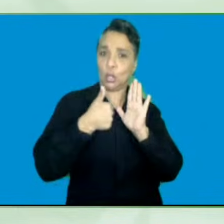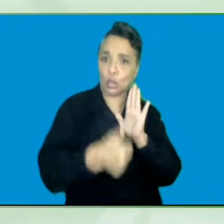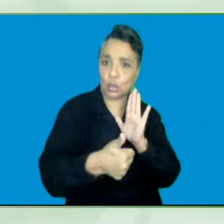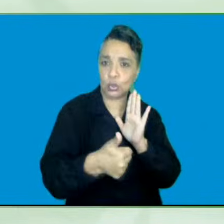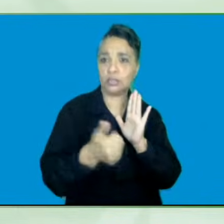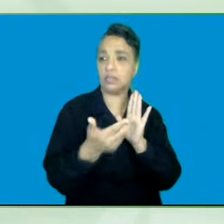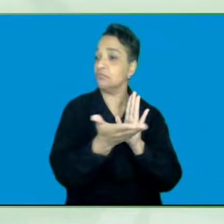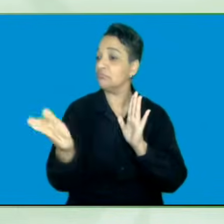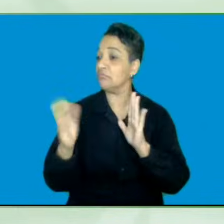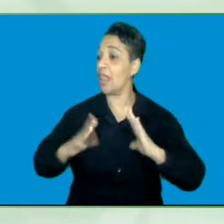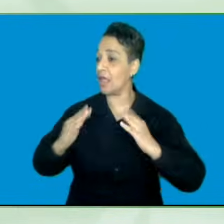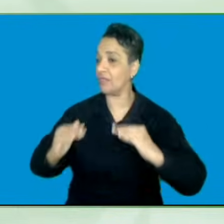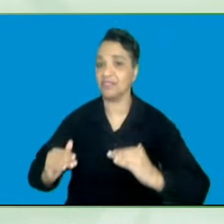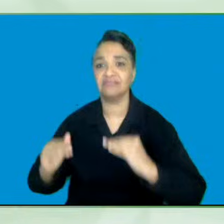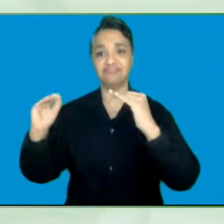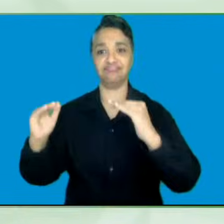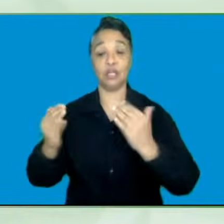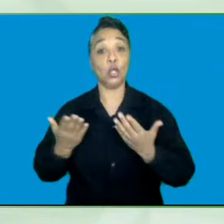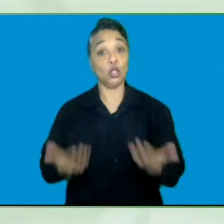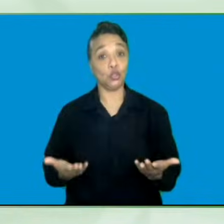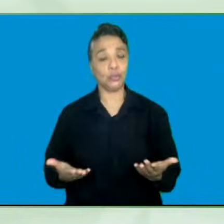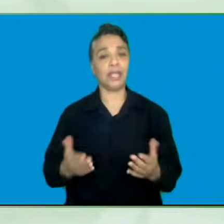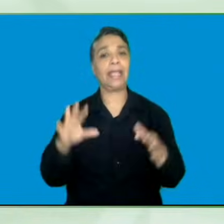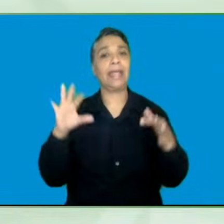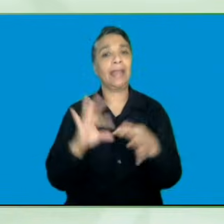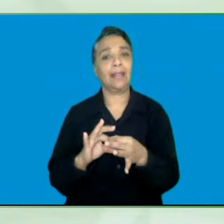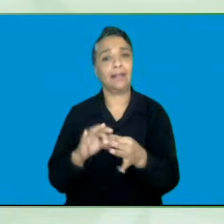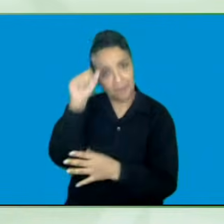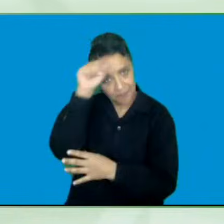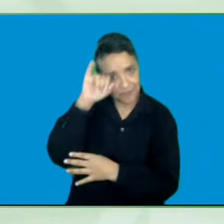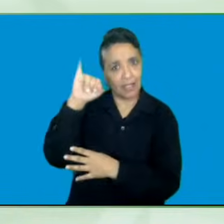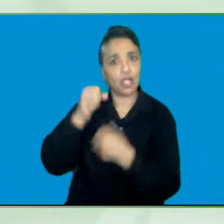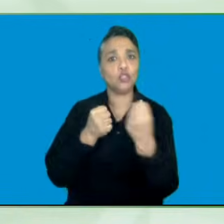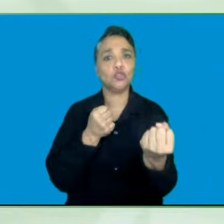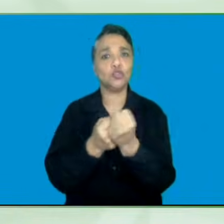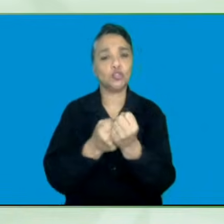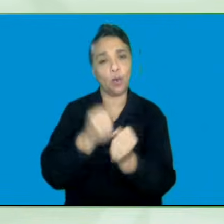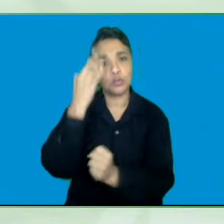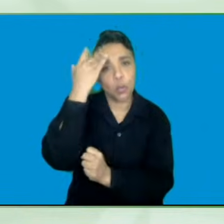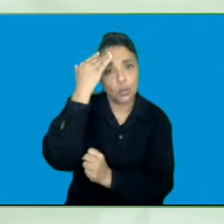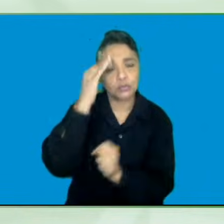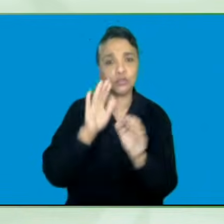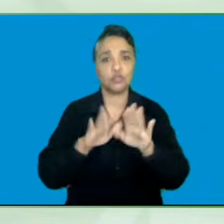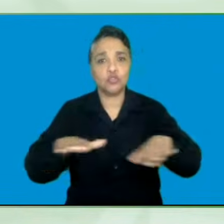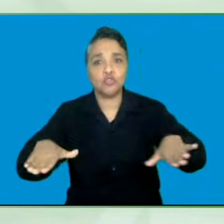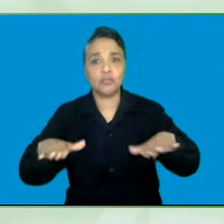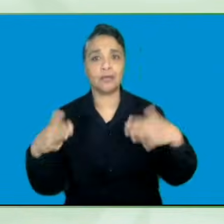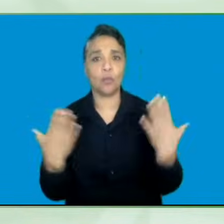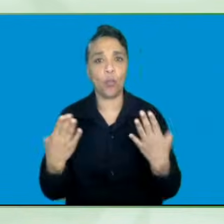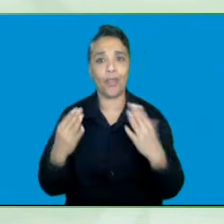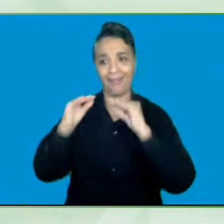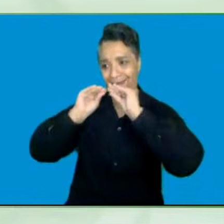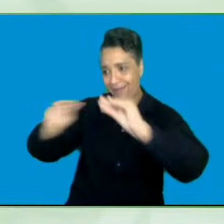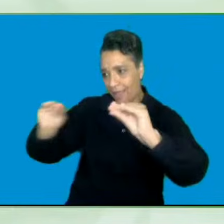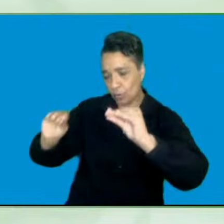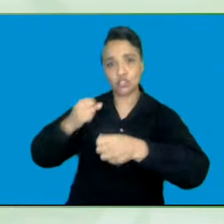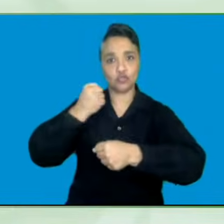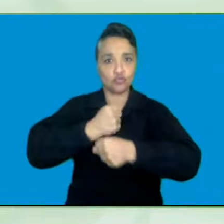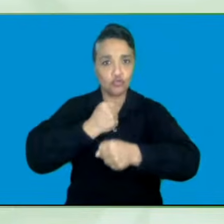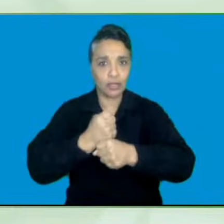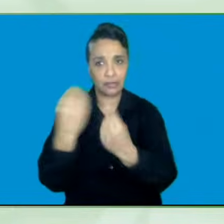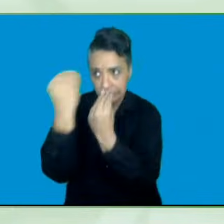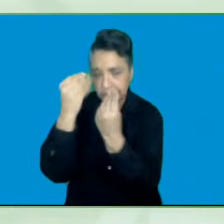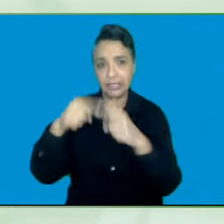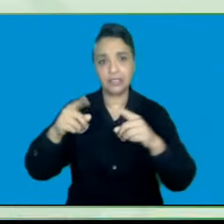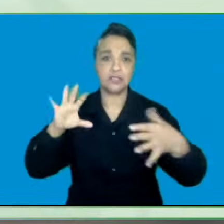launched today on AI to support neurodivergent learners in vocational education and training is just one part of